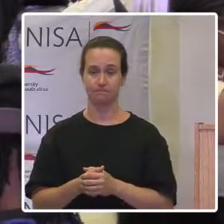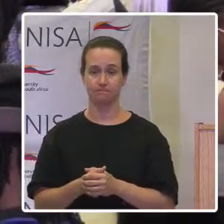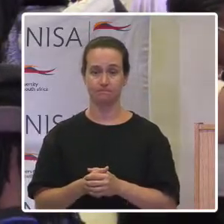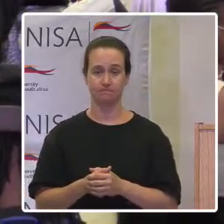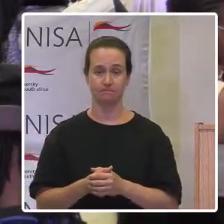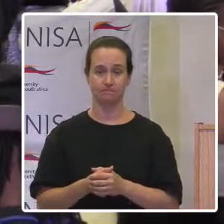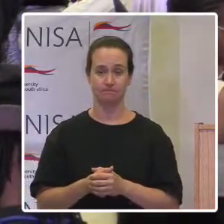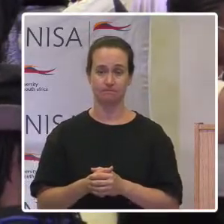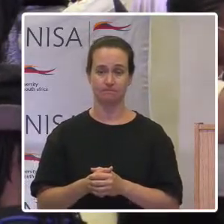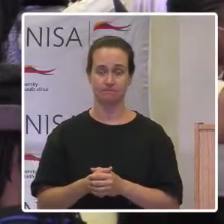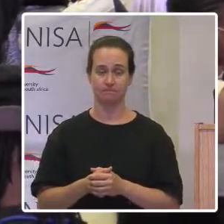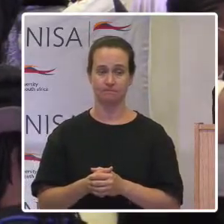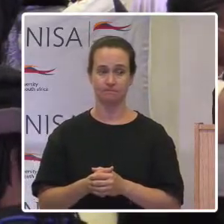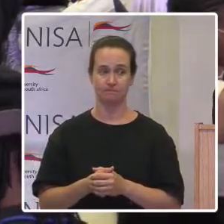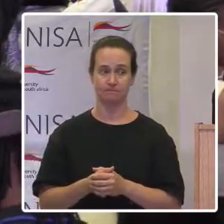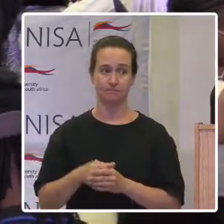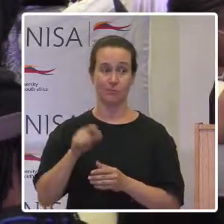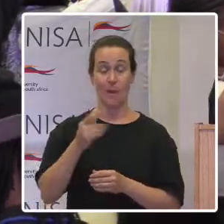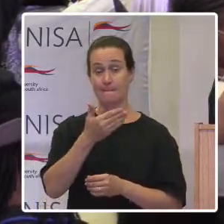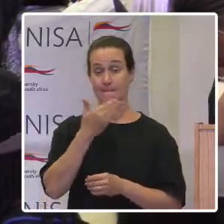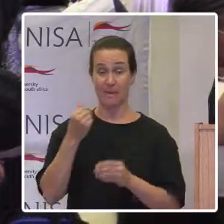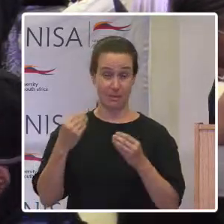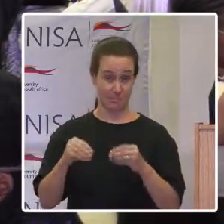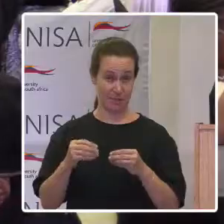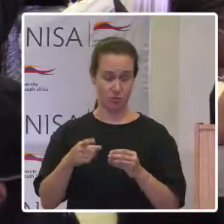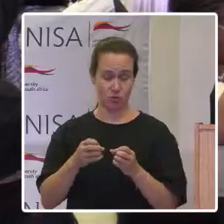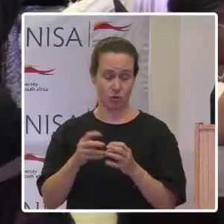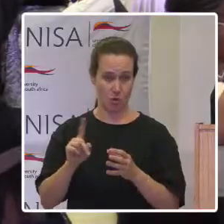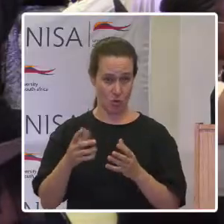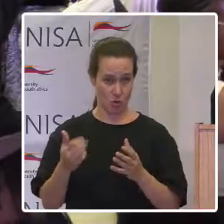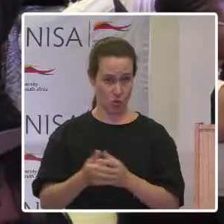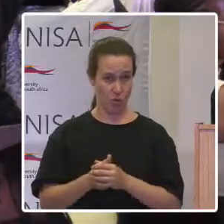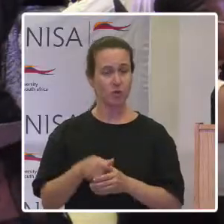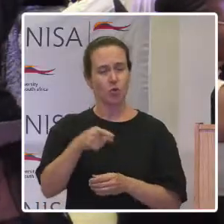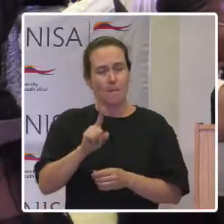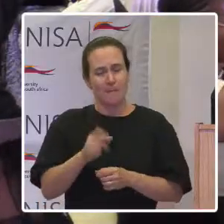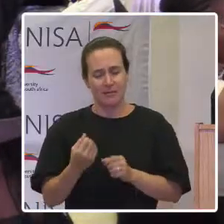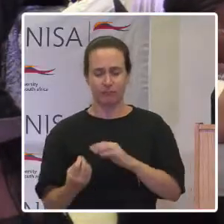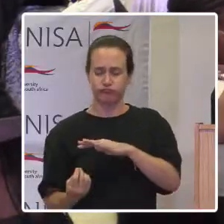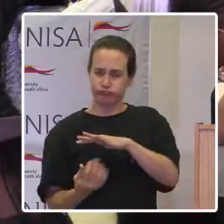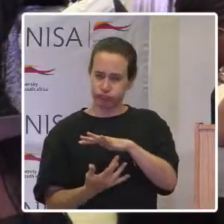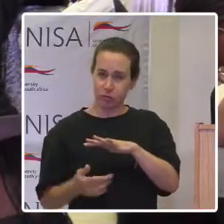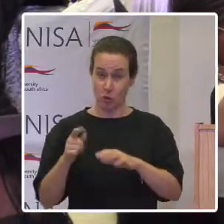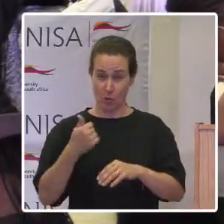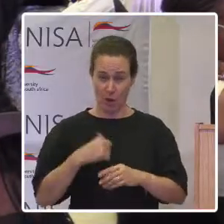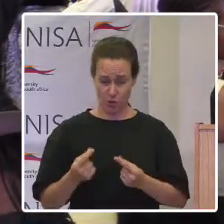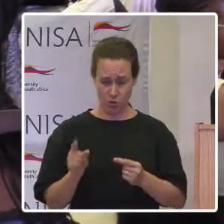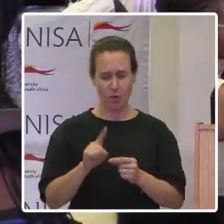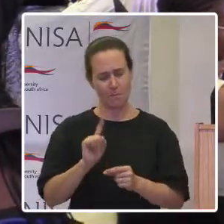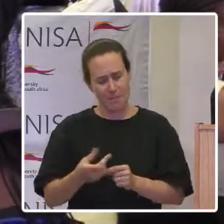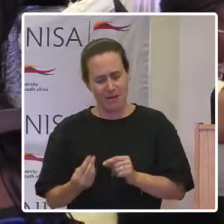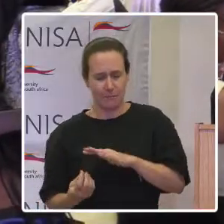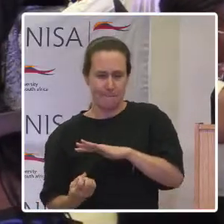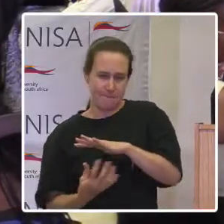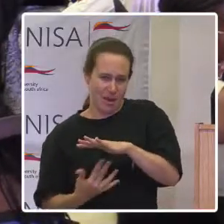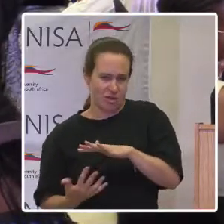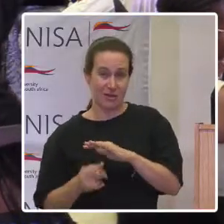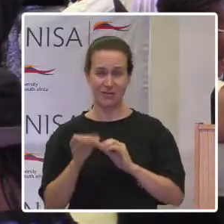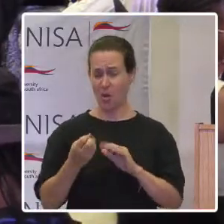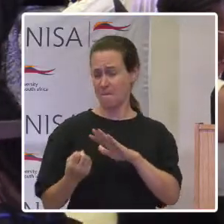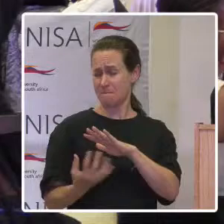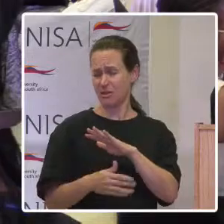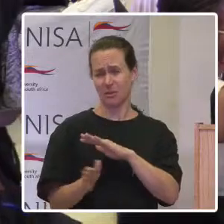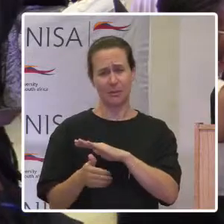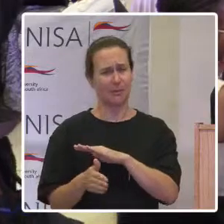when the best business to start is you having passion about what you want to start. Because if you don't have